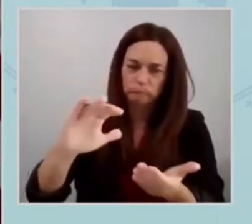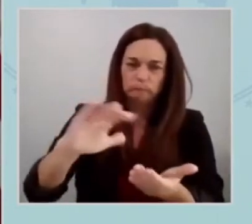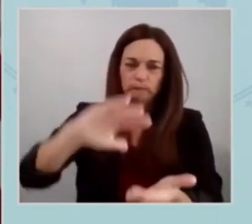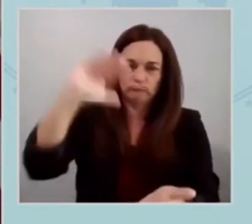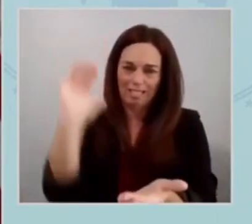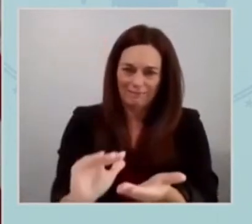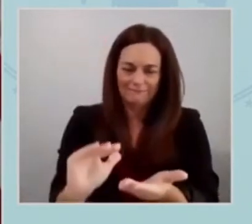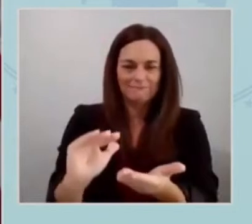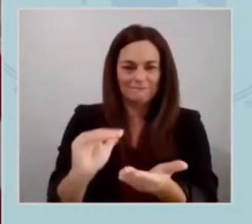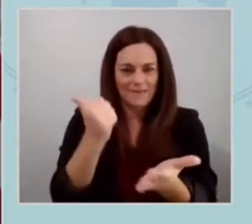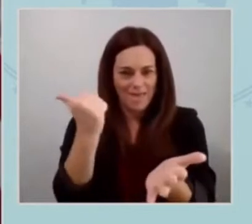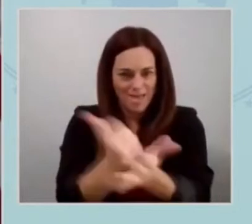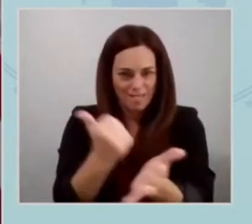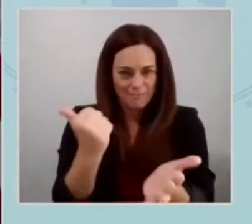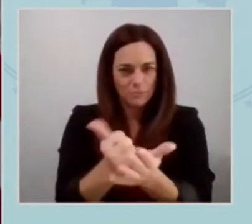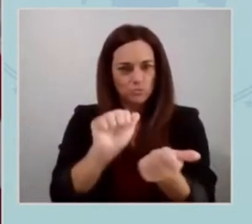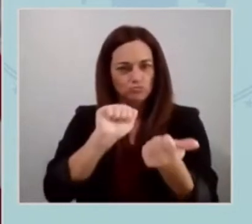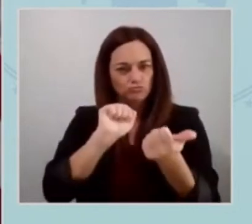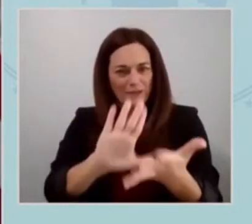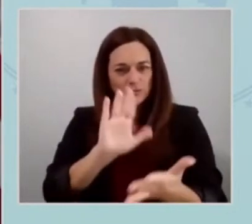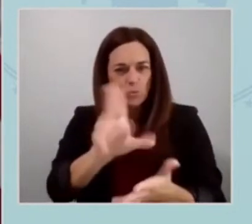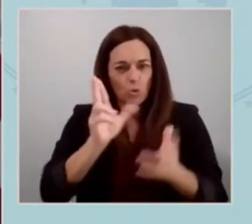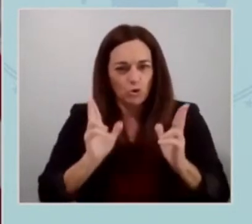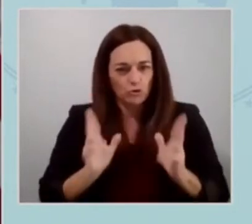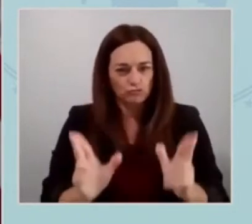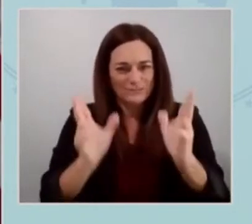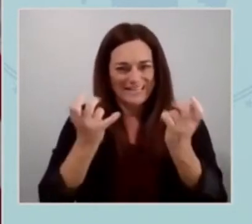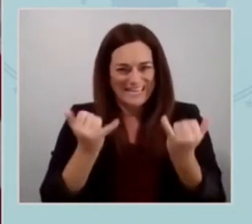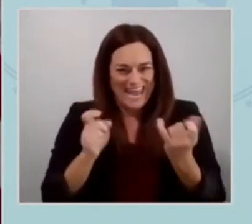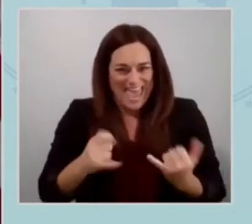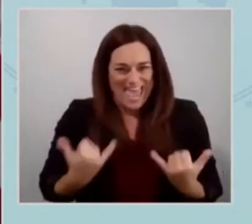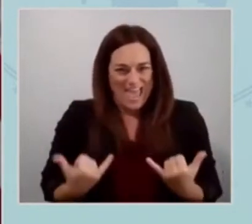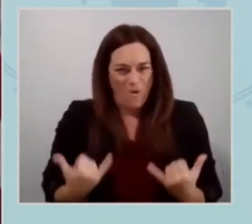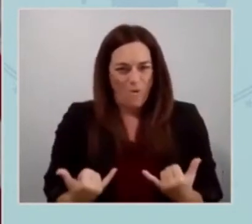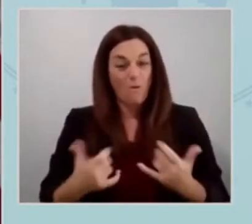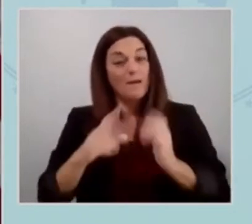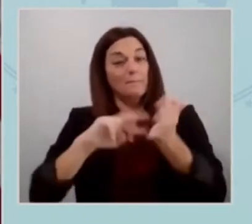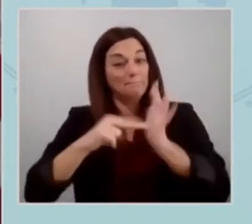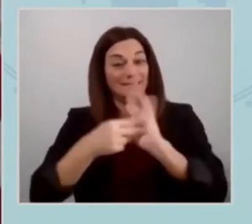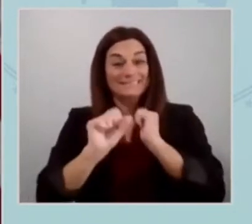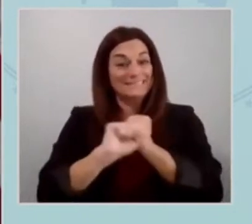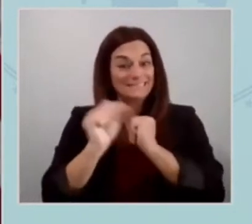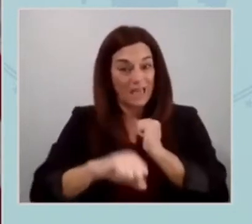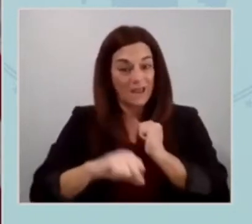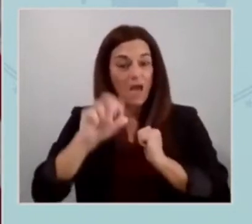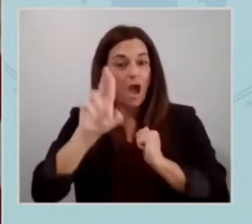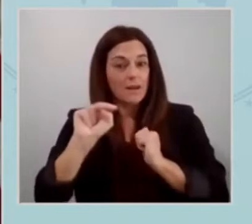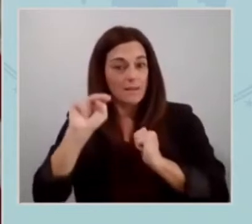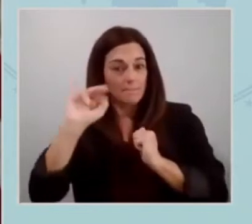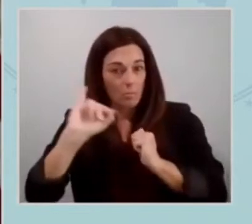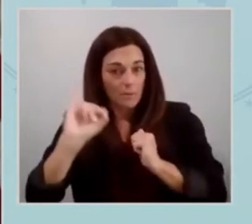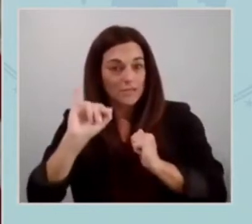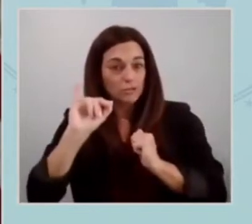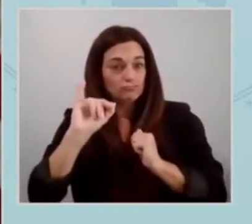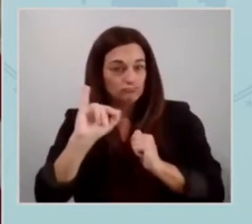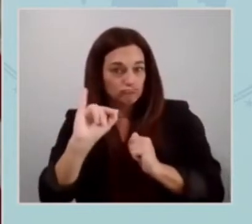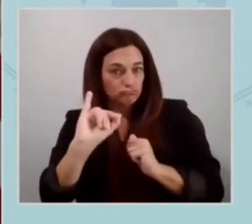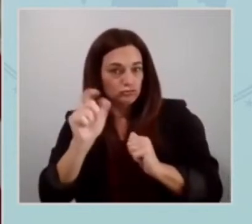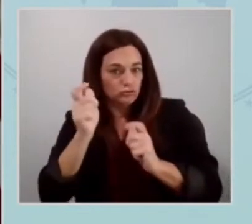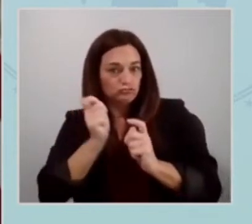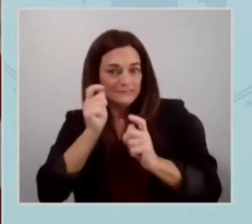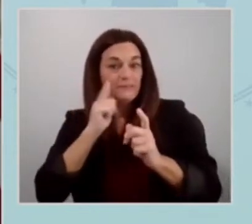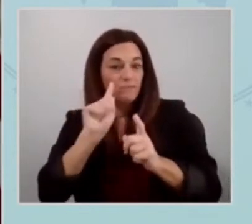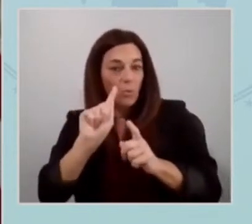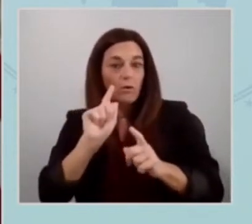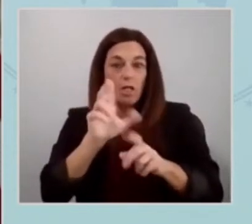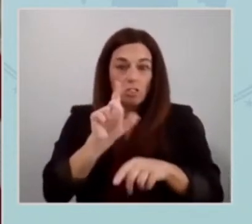together and pass a robust package of relief to address your urgent needs now. And that means extending